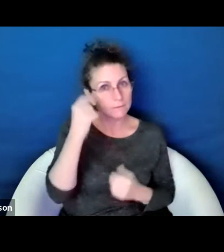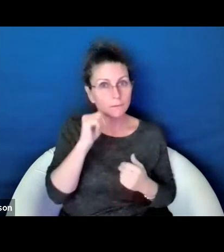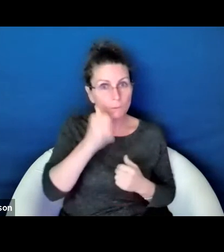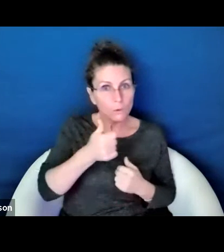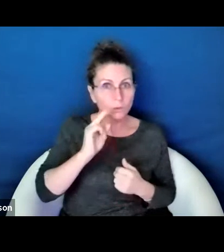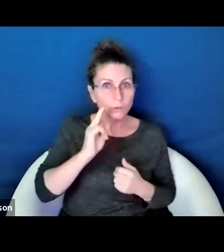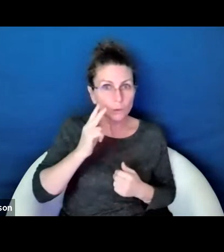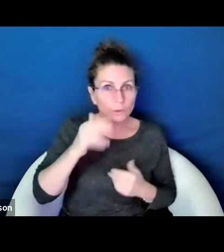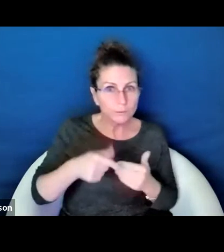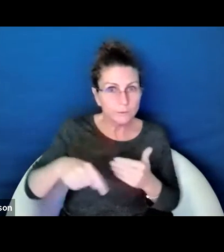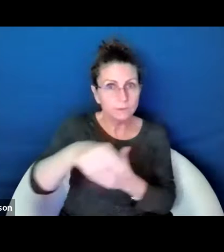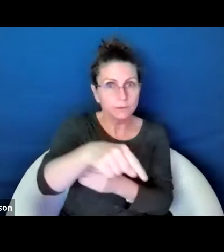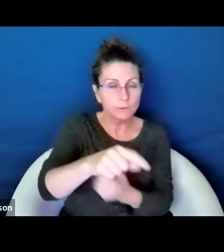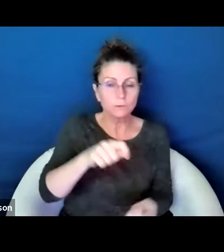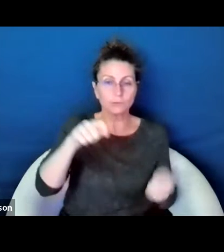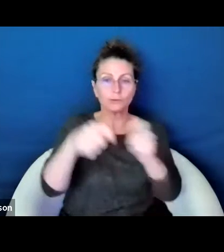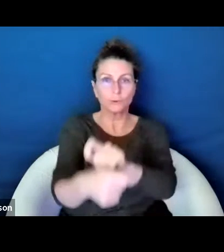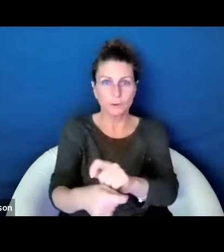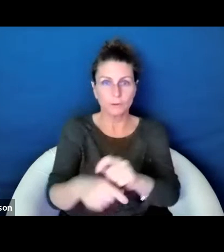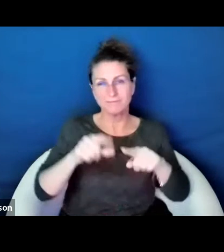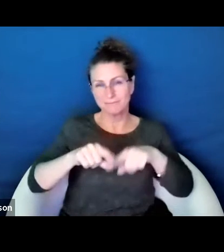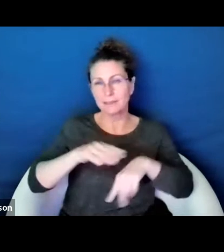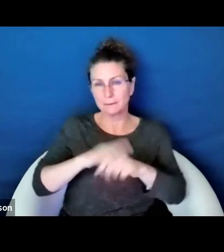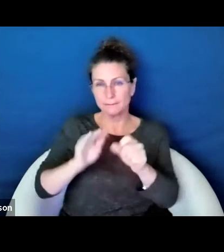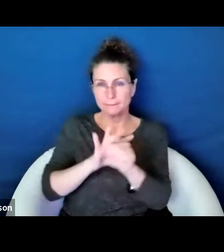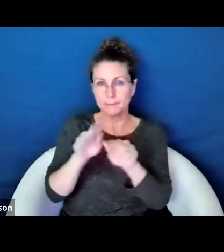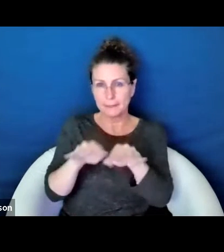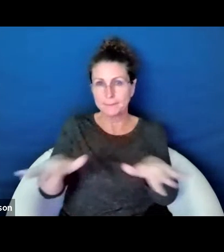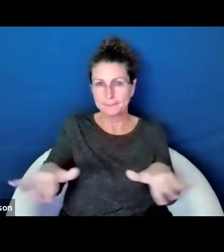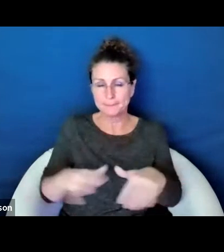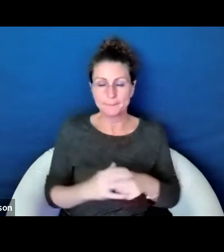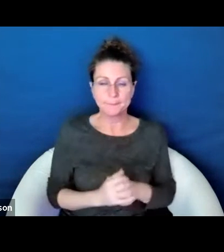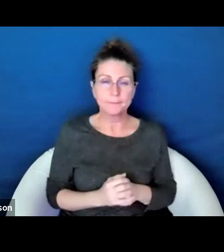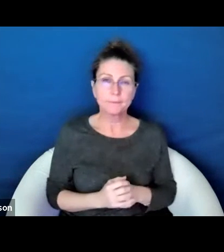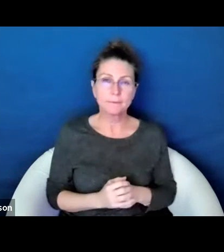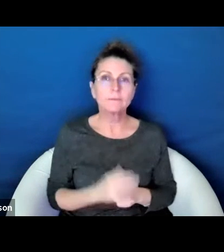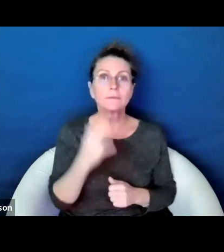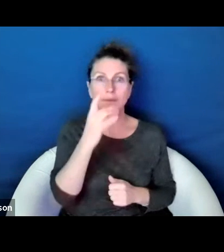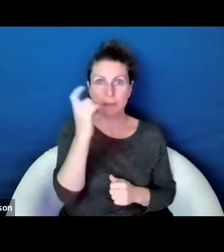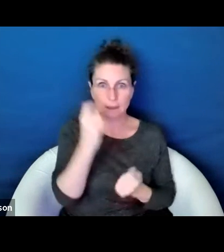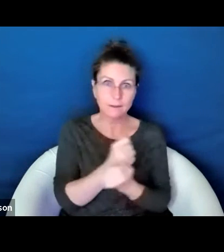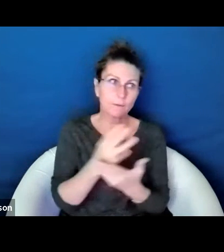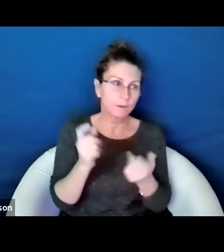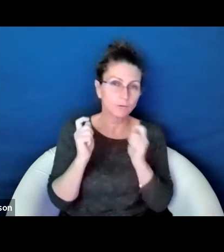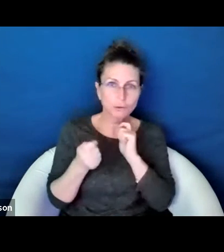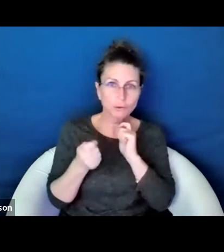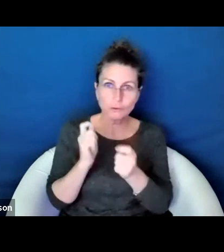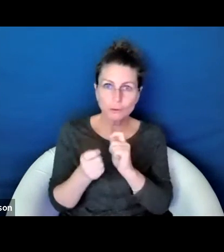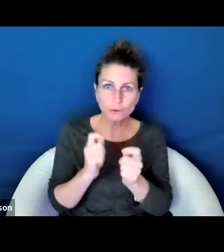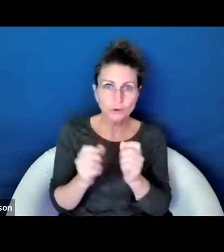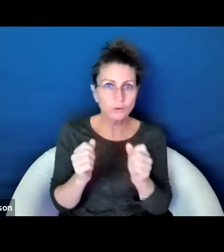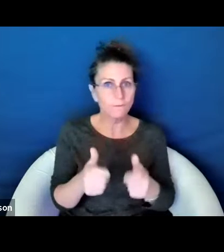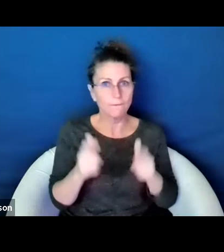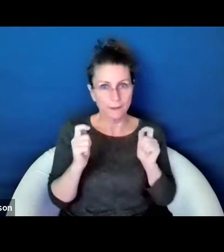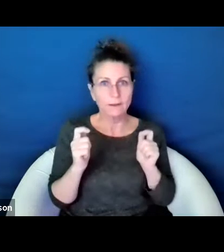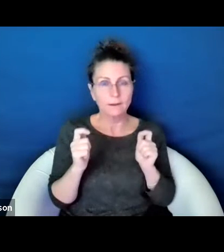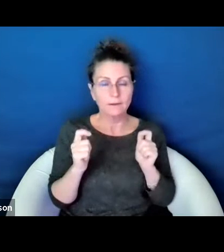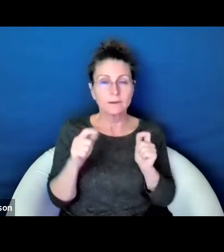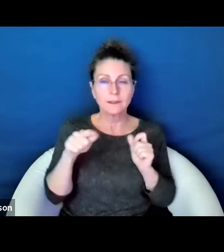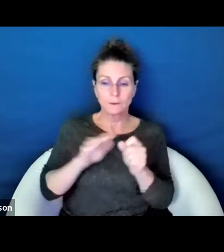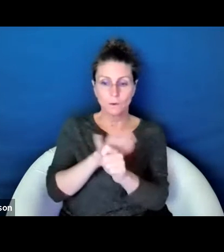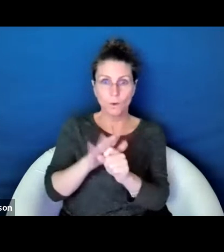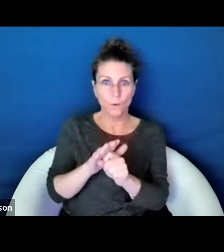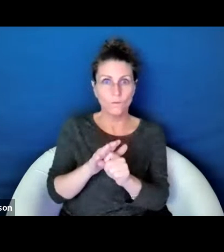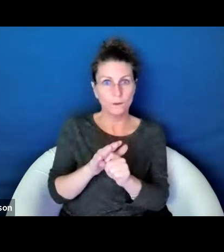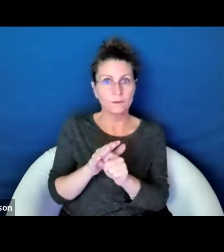on the course of this pandemic. Due to the rapidly changing nature of COVID-19, this recording will only